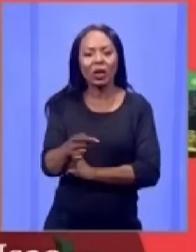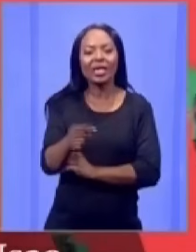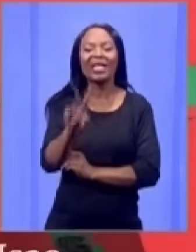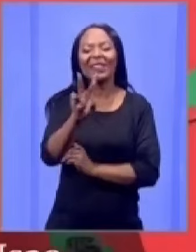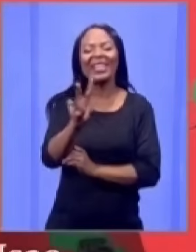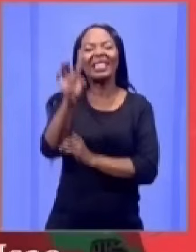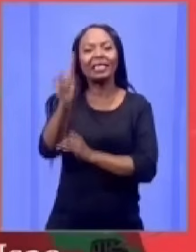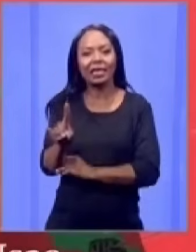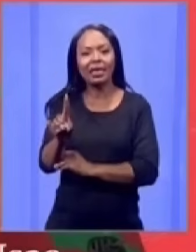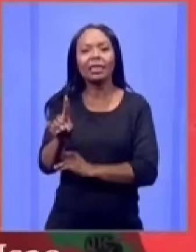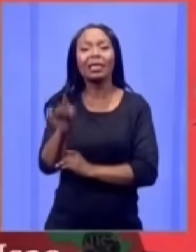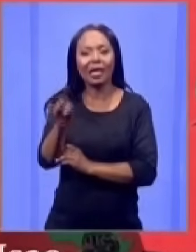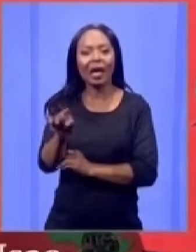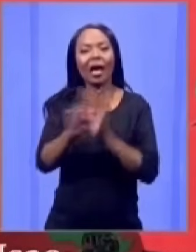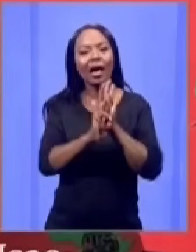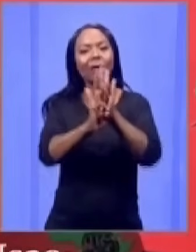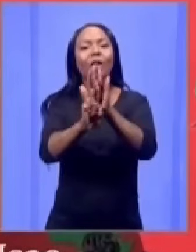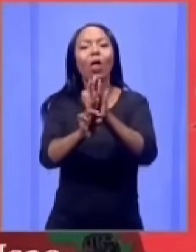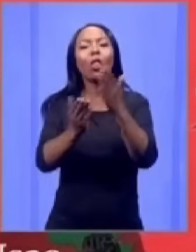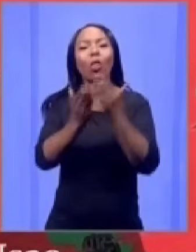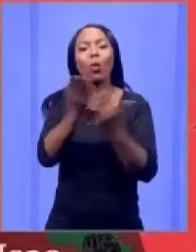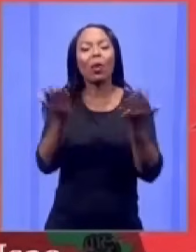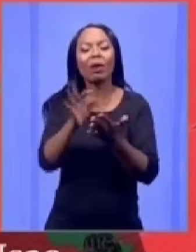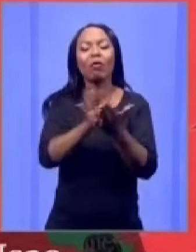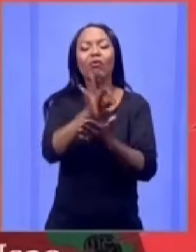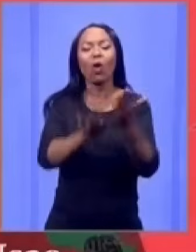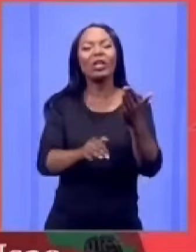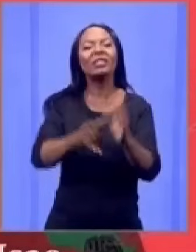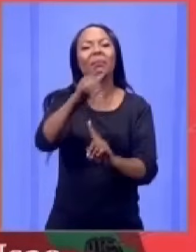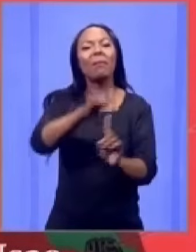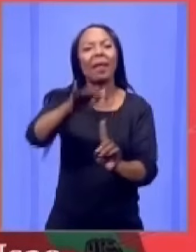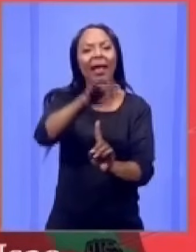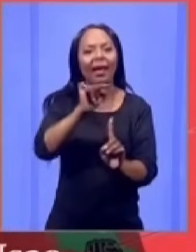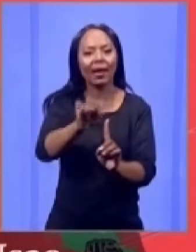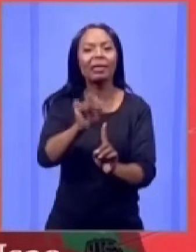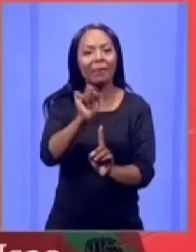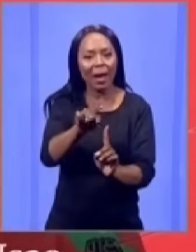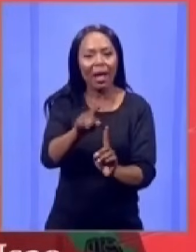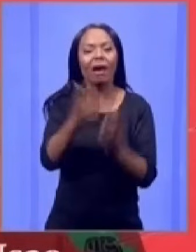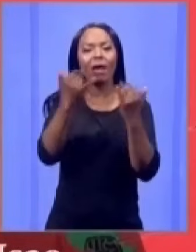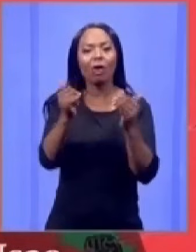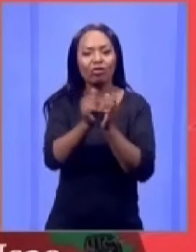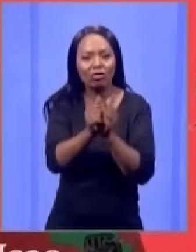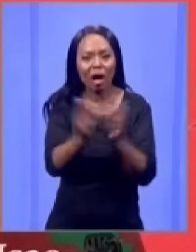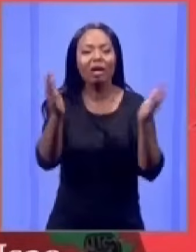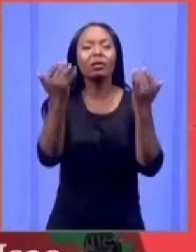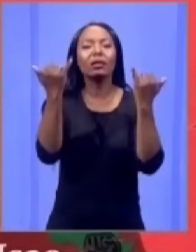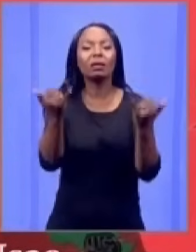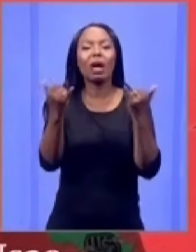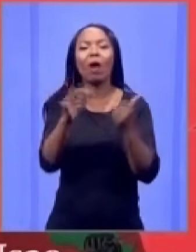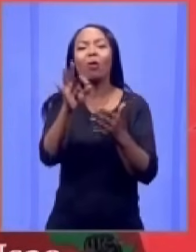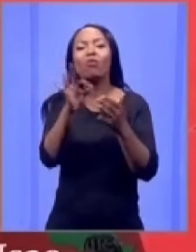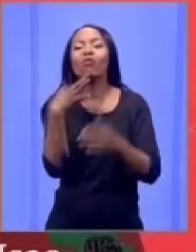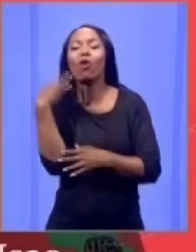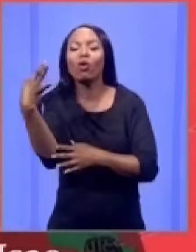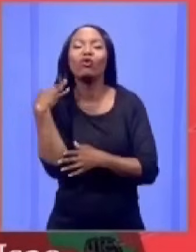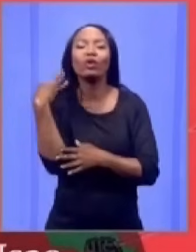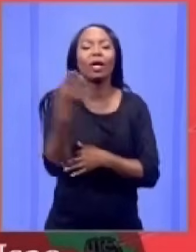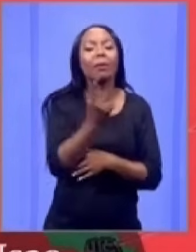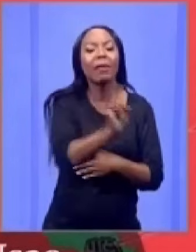which are represented through voting stations. And we are now going to be starting the process of putting volunteers in all